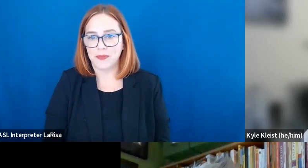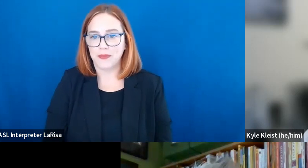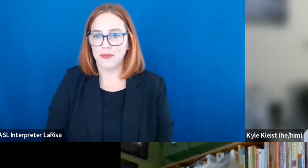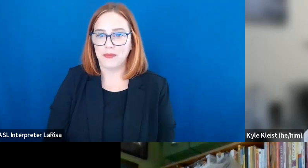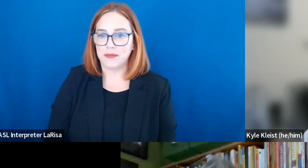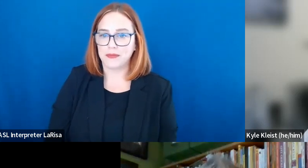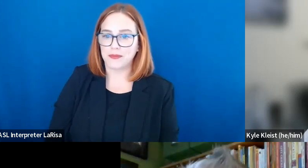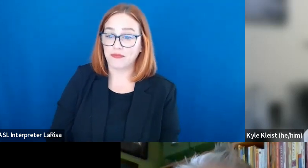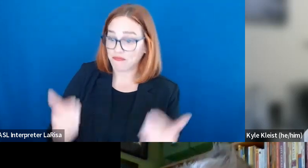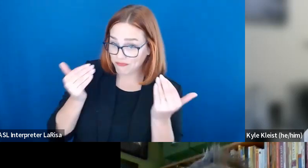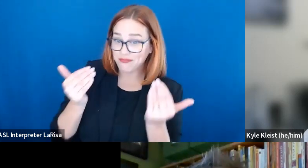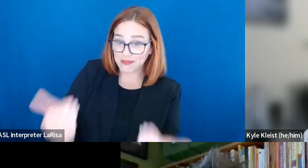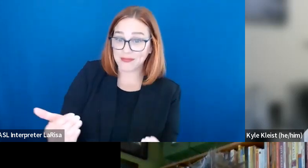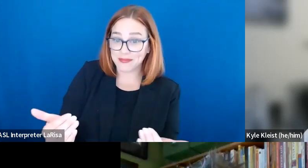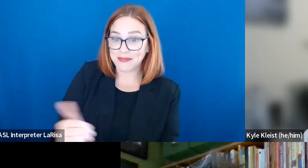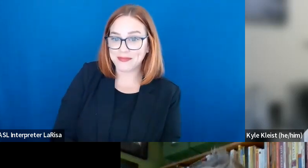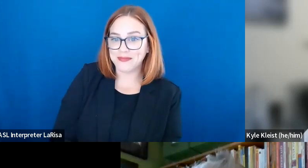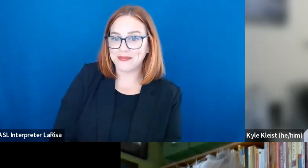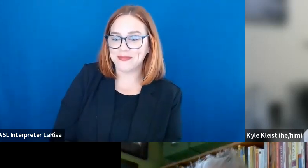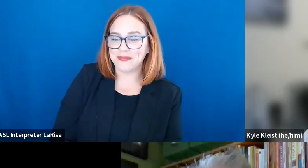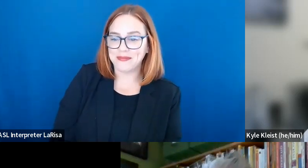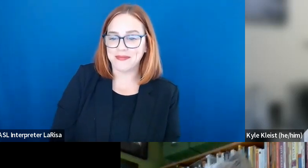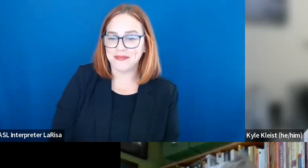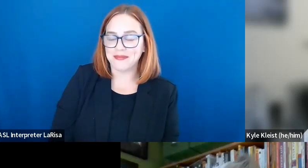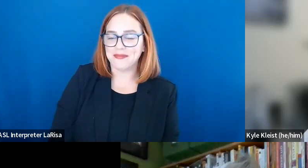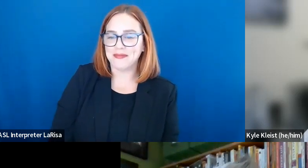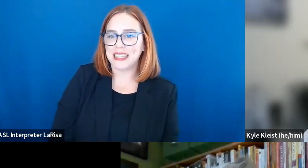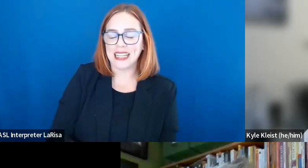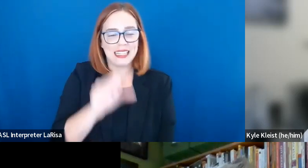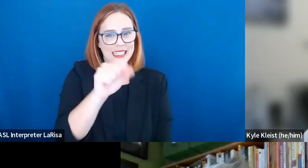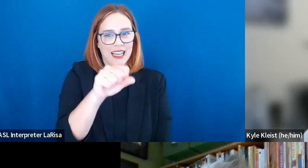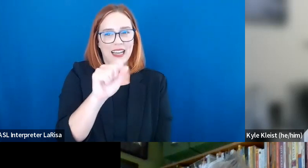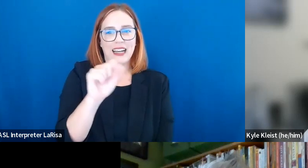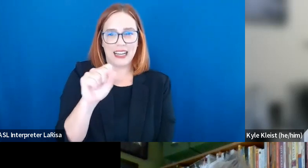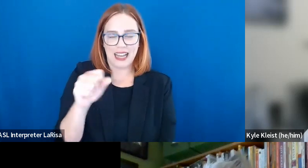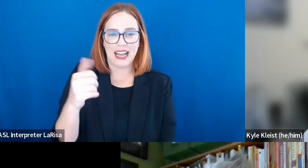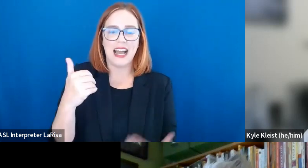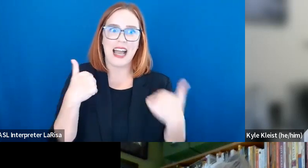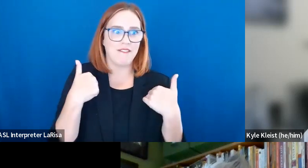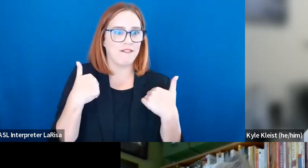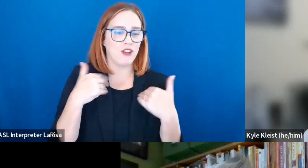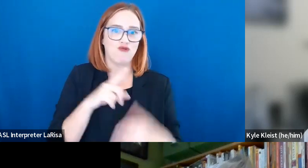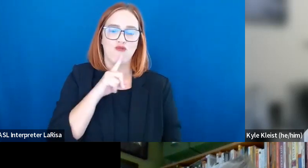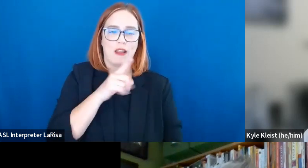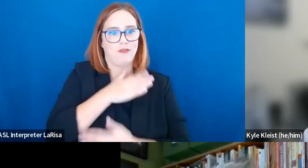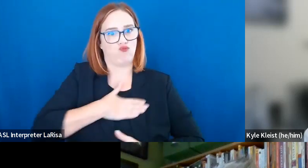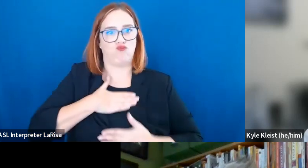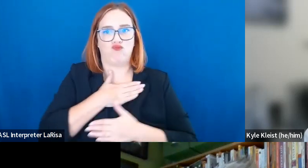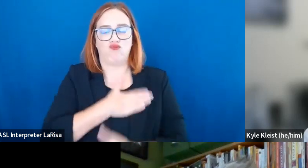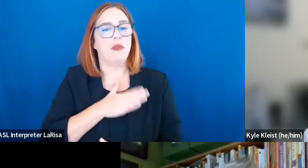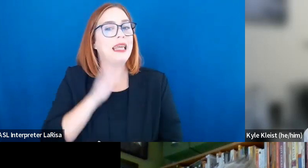Go ahead, Amanda, if you'd like to chat. Hi there. Yeah, I have really loved hearing